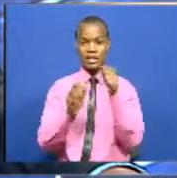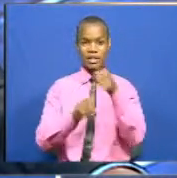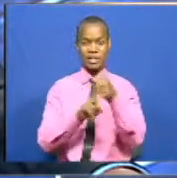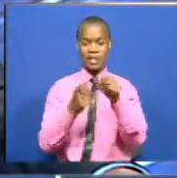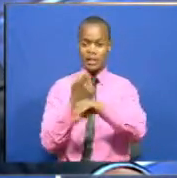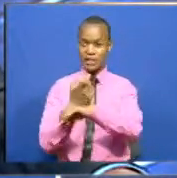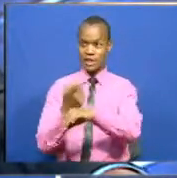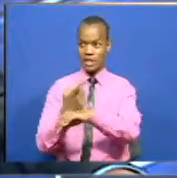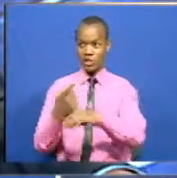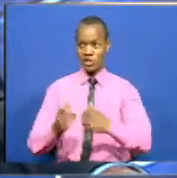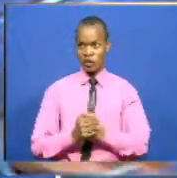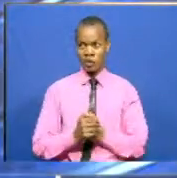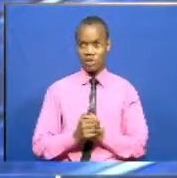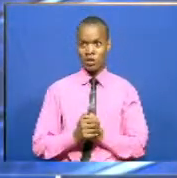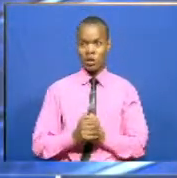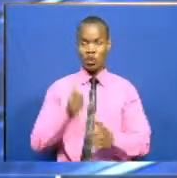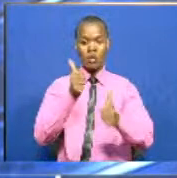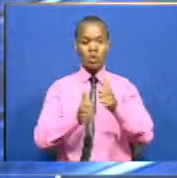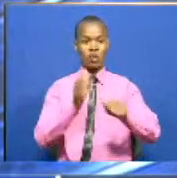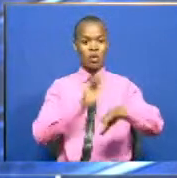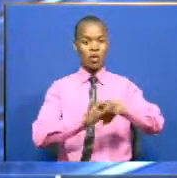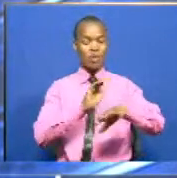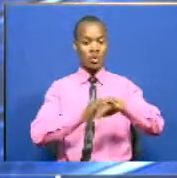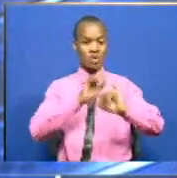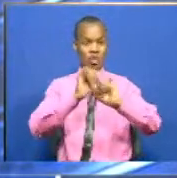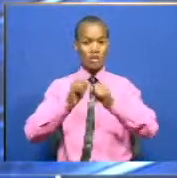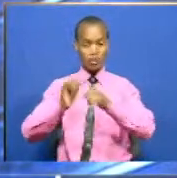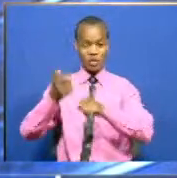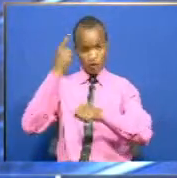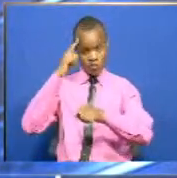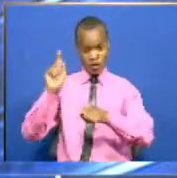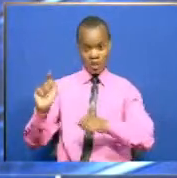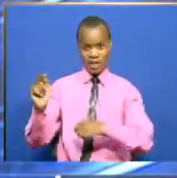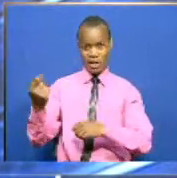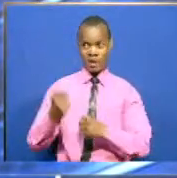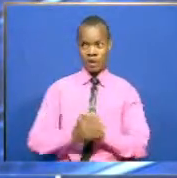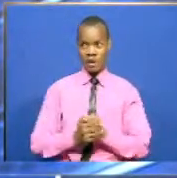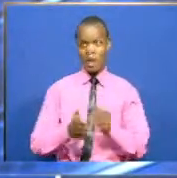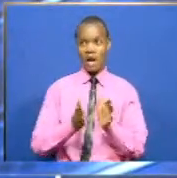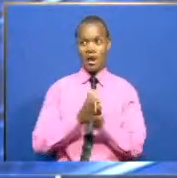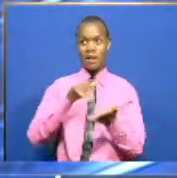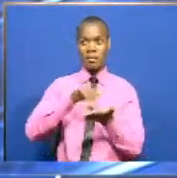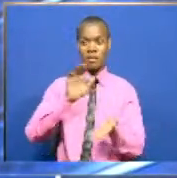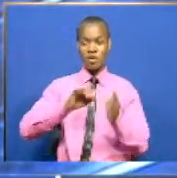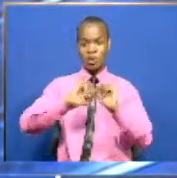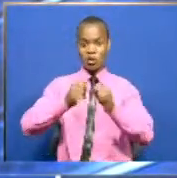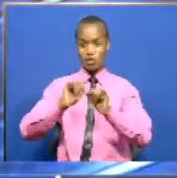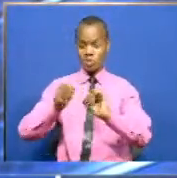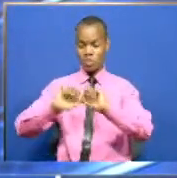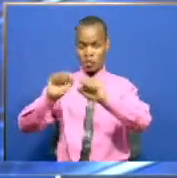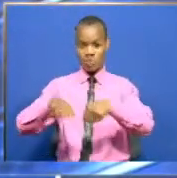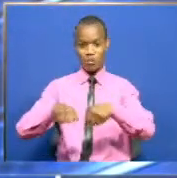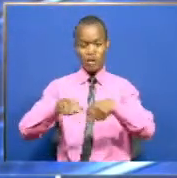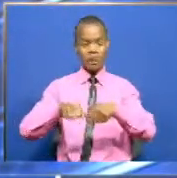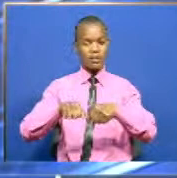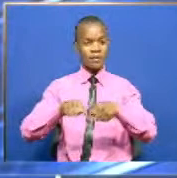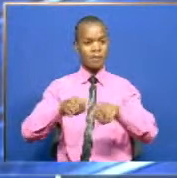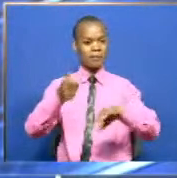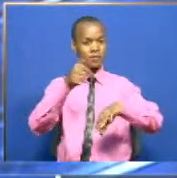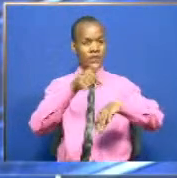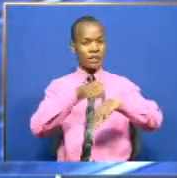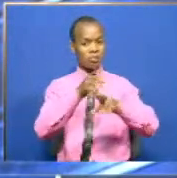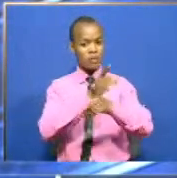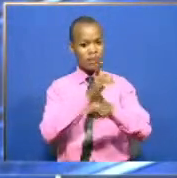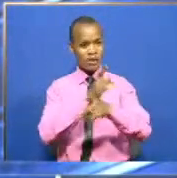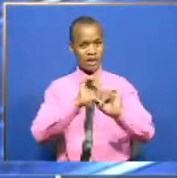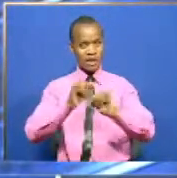that is really good news for the country. And more on that will be made available to you. But